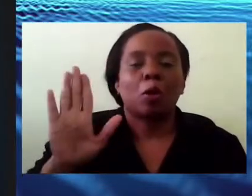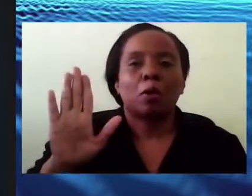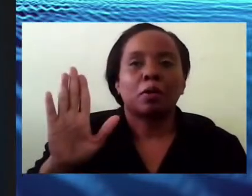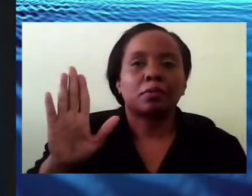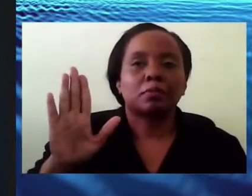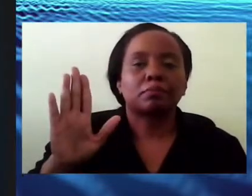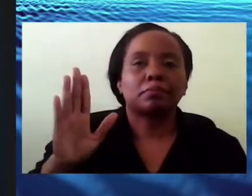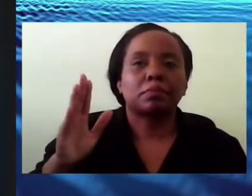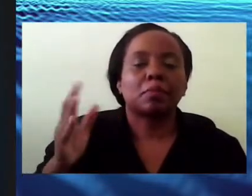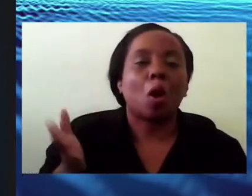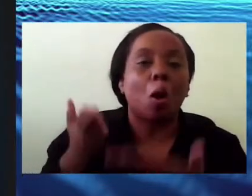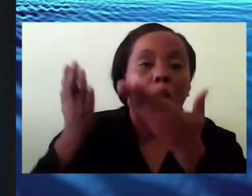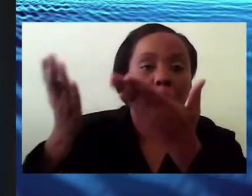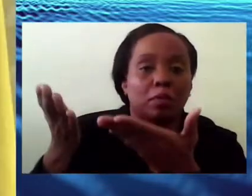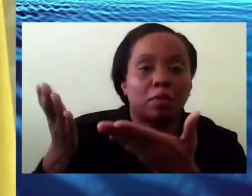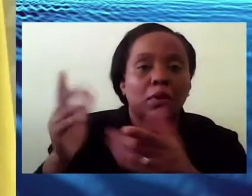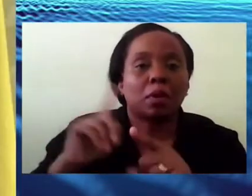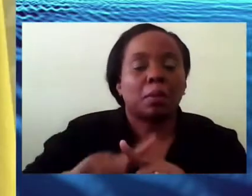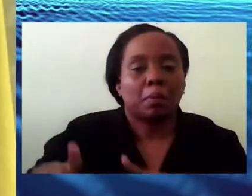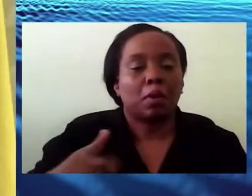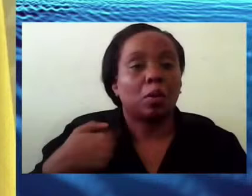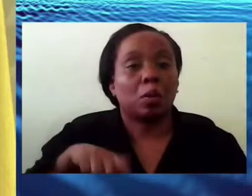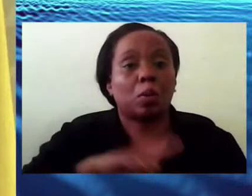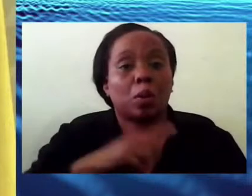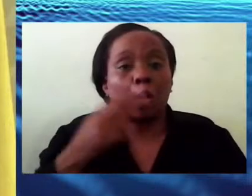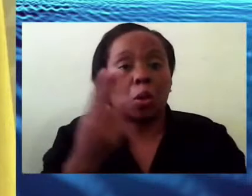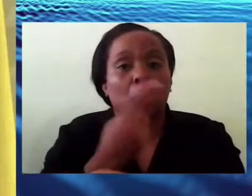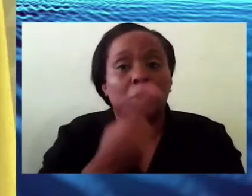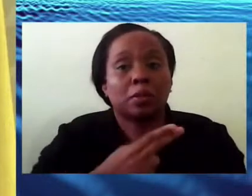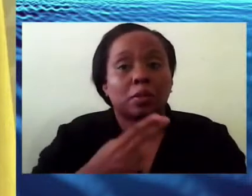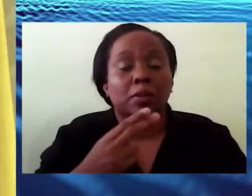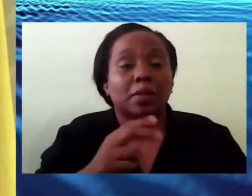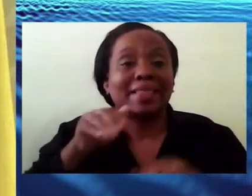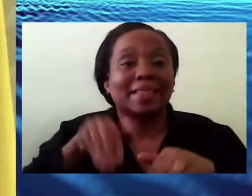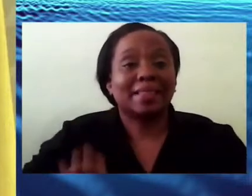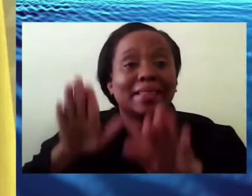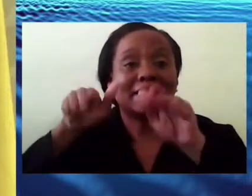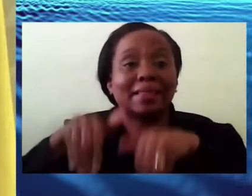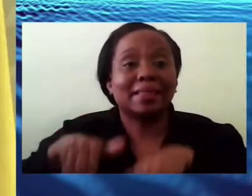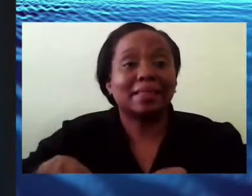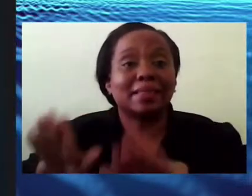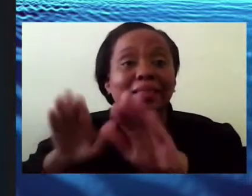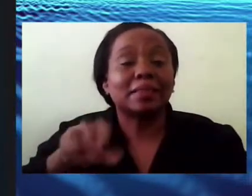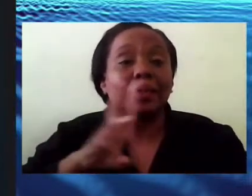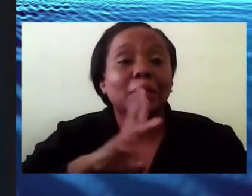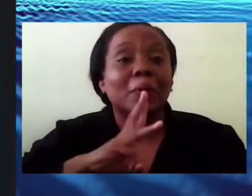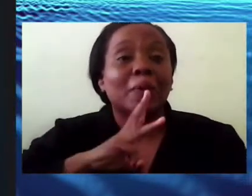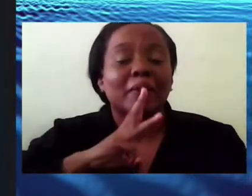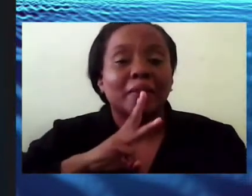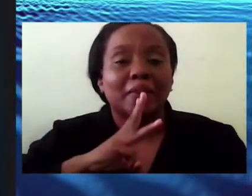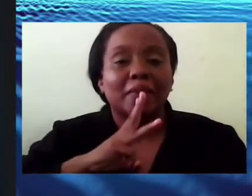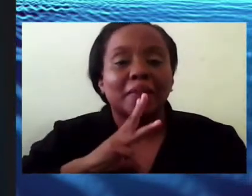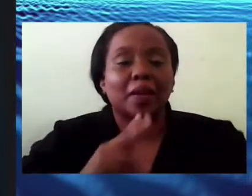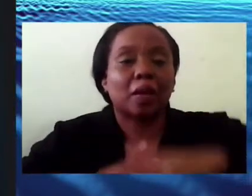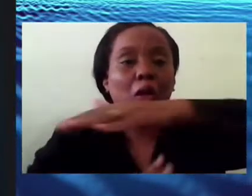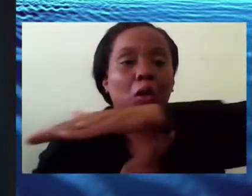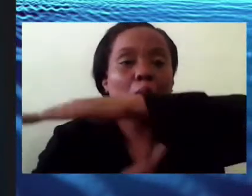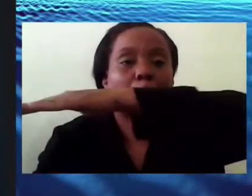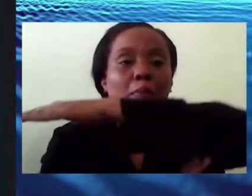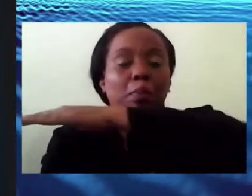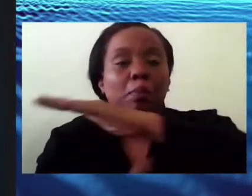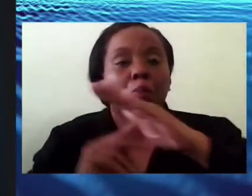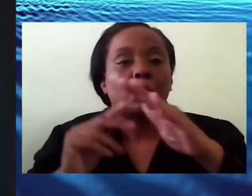ago, we were using seawater to wash as many things as we could. Bridgetown was clean entirely